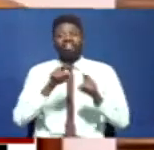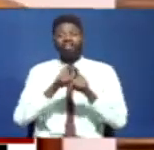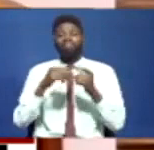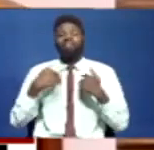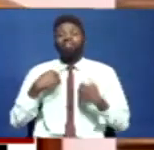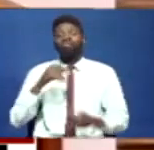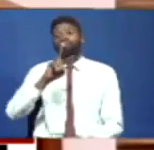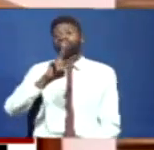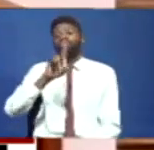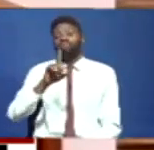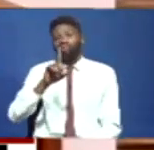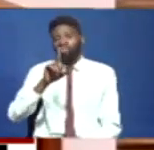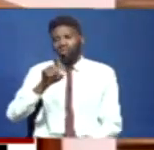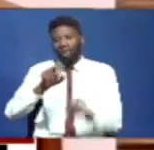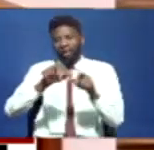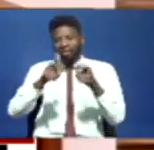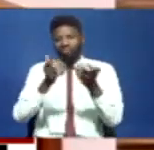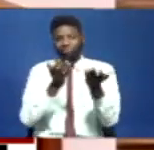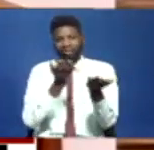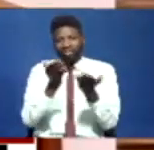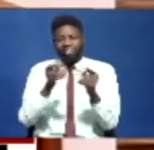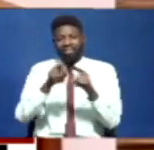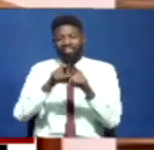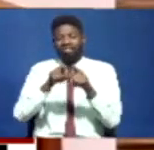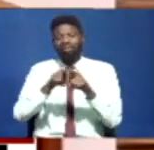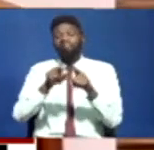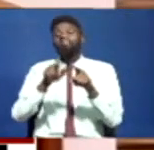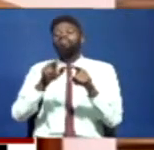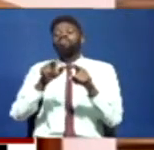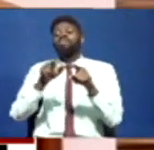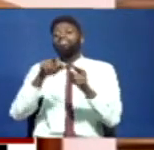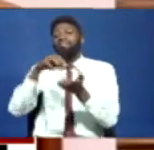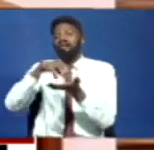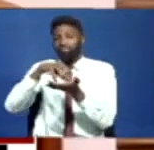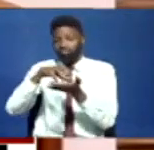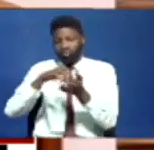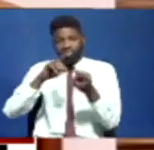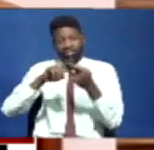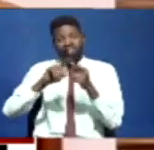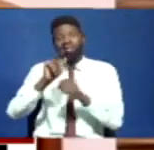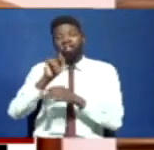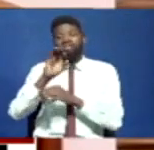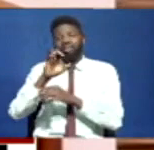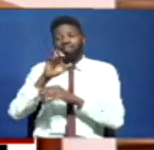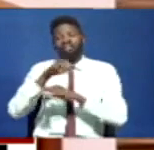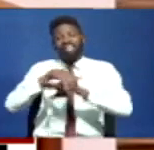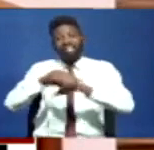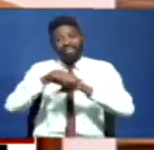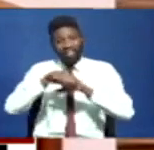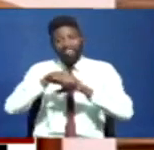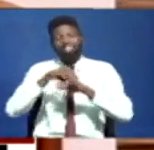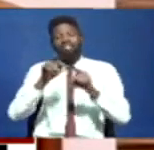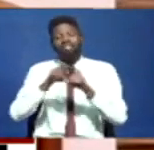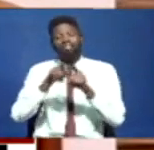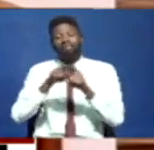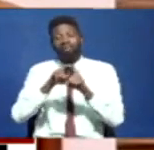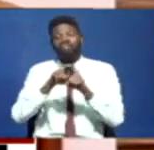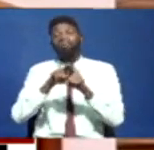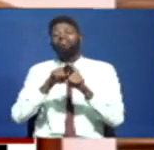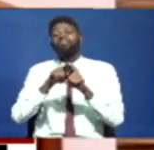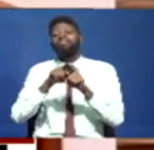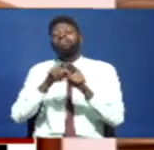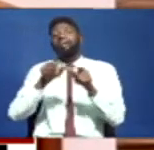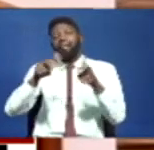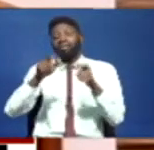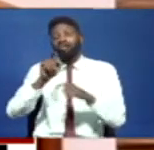and radio stations, among them KBC English Service and Radio Taifa, and 91 vernacular radio